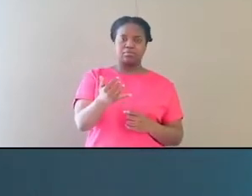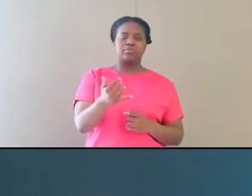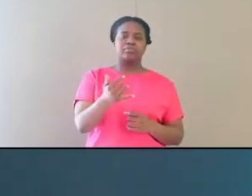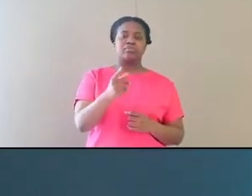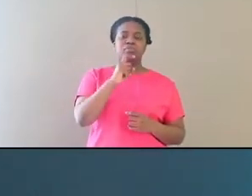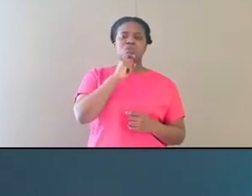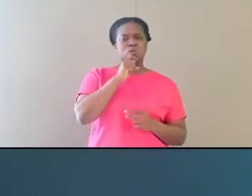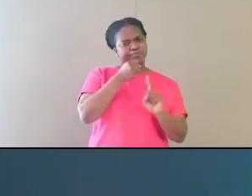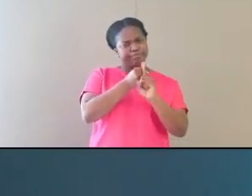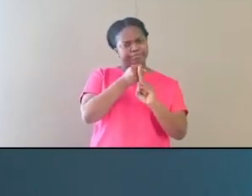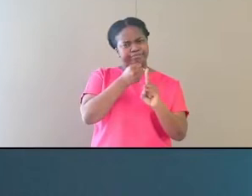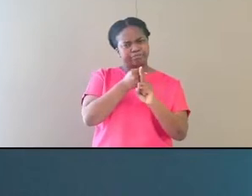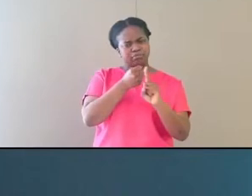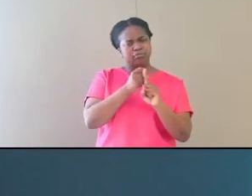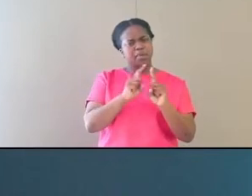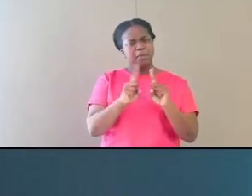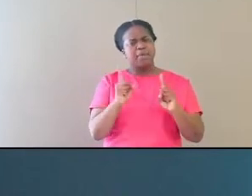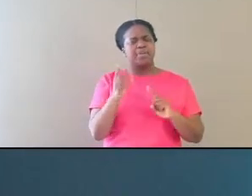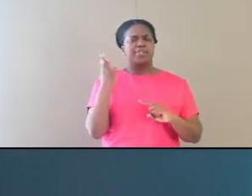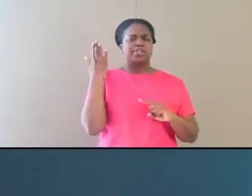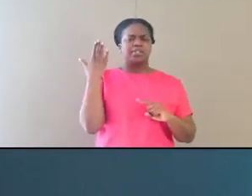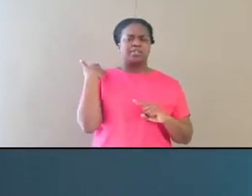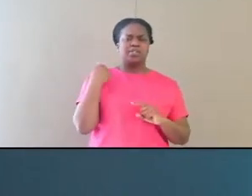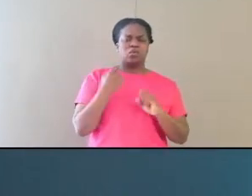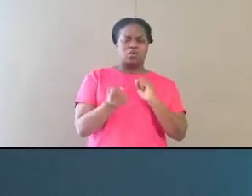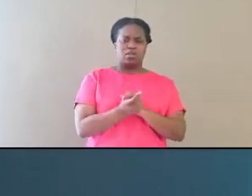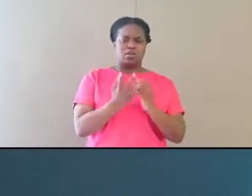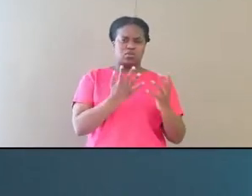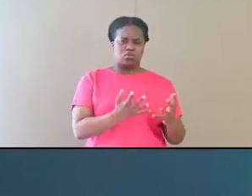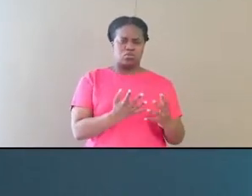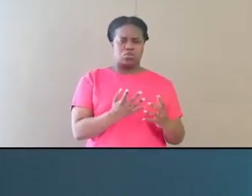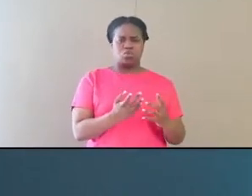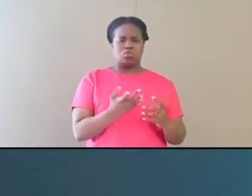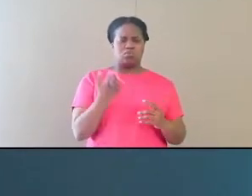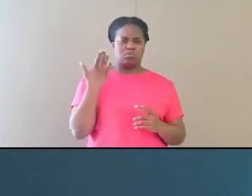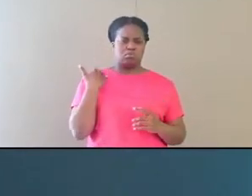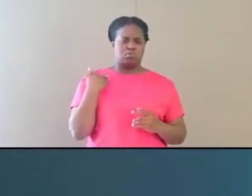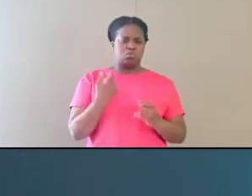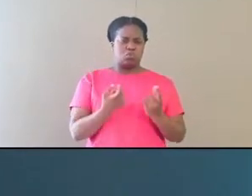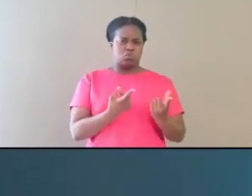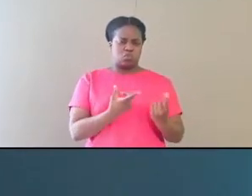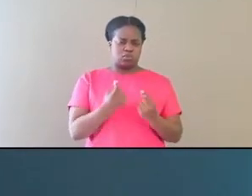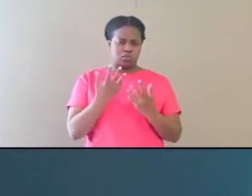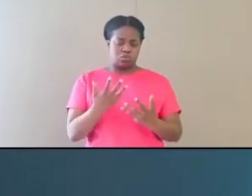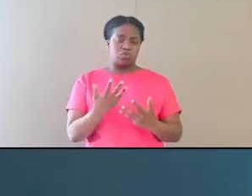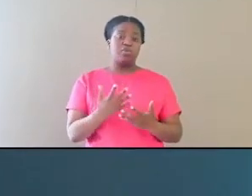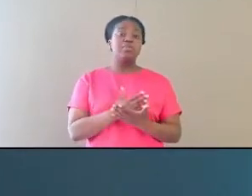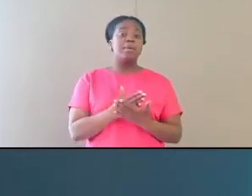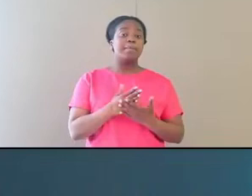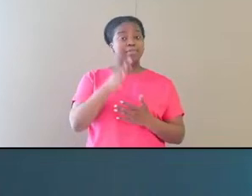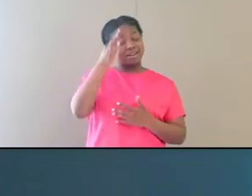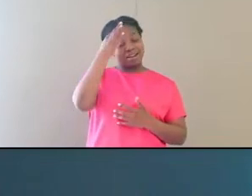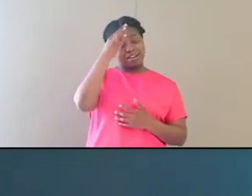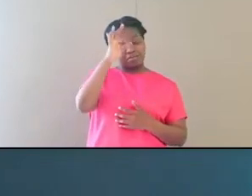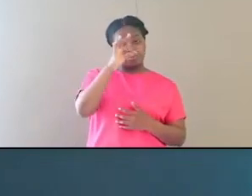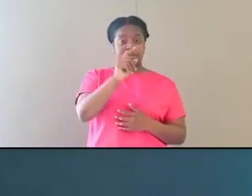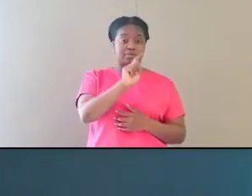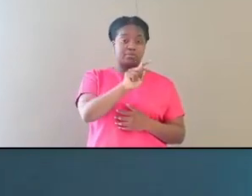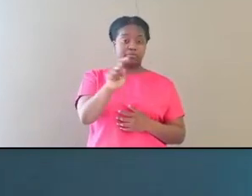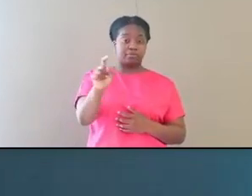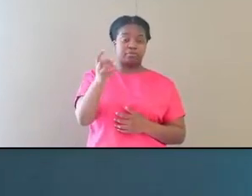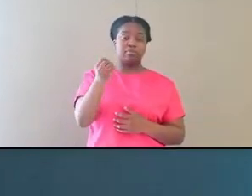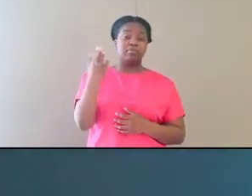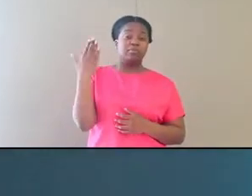tools to push for expansion. Champions within government, at that stage, particularly